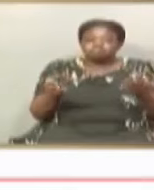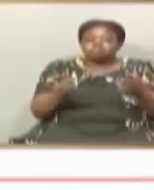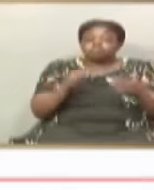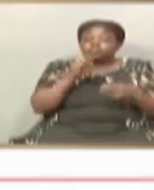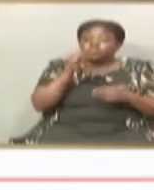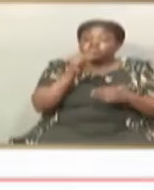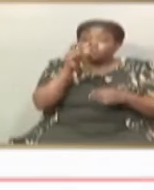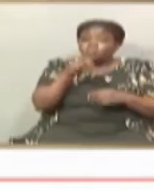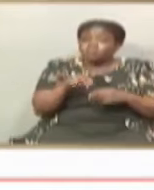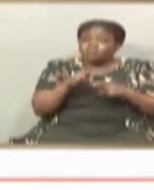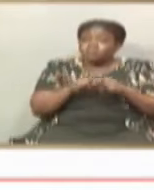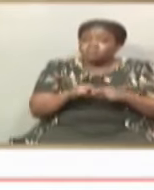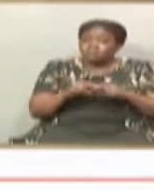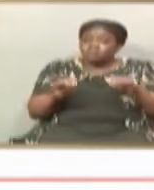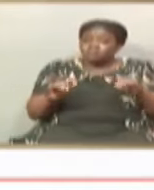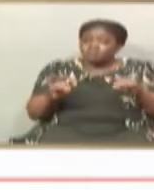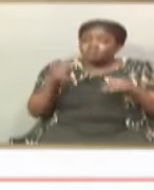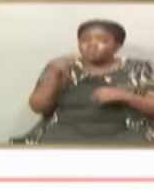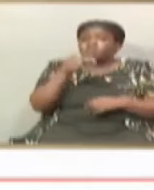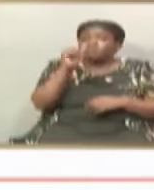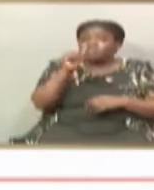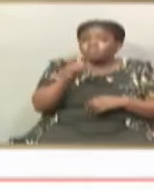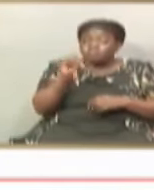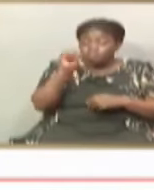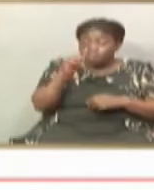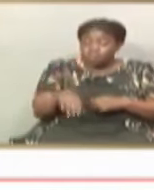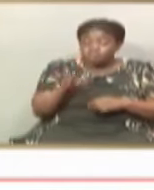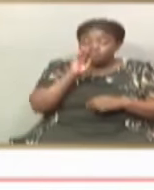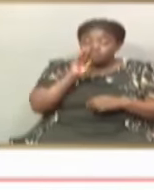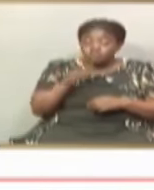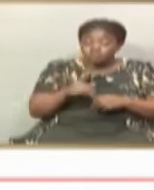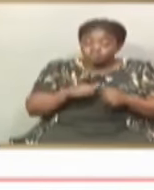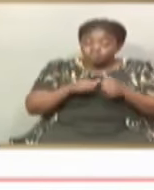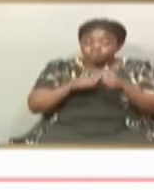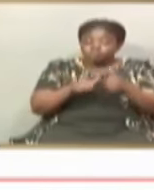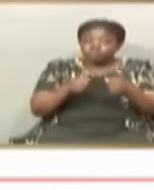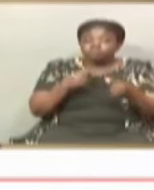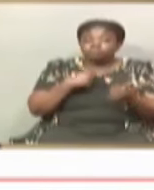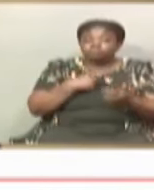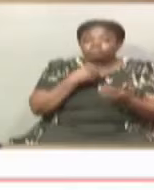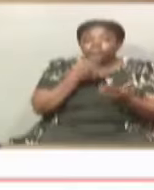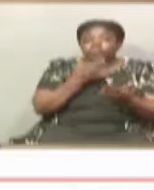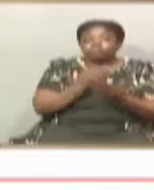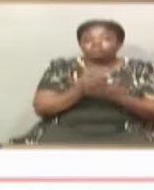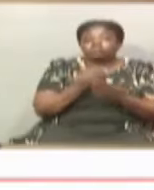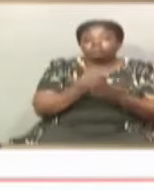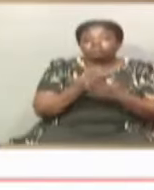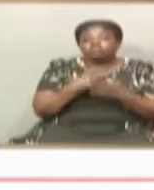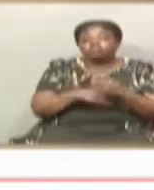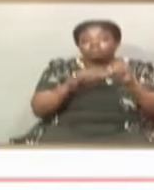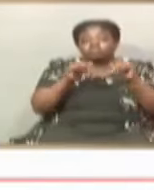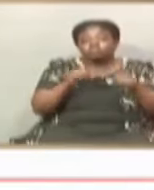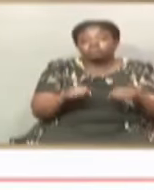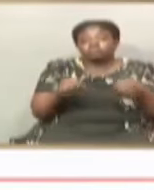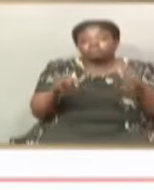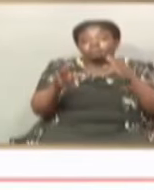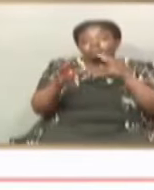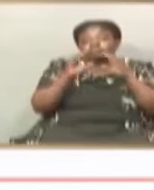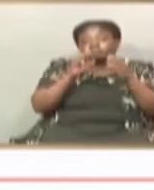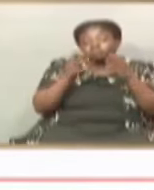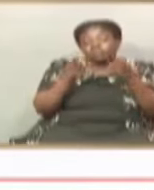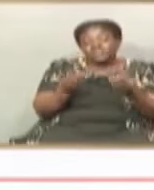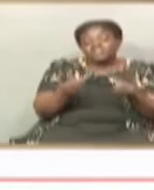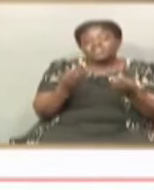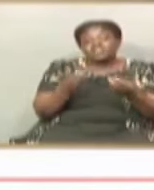who is sitting in that training hall should be able to follow. So I would urge that, can we be able to communicate in a simple